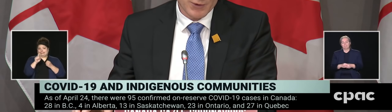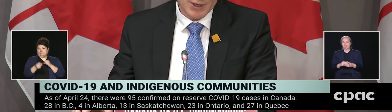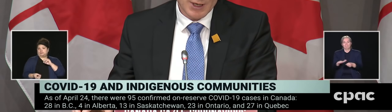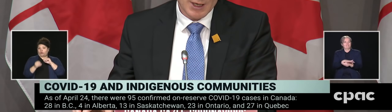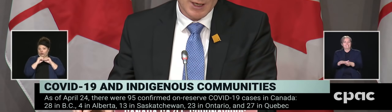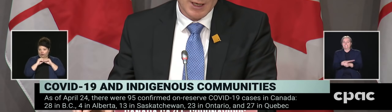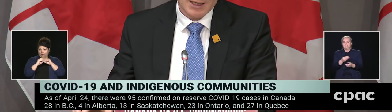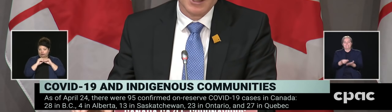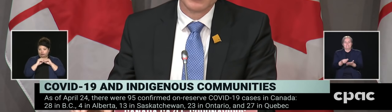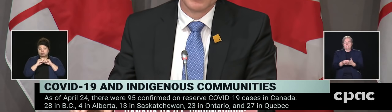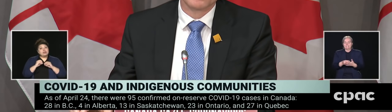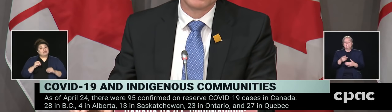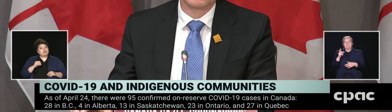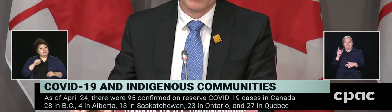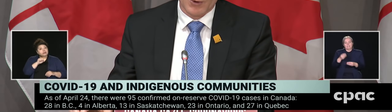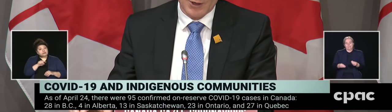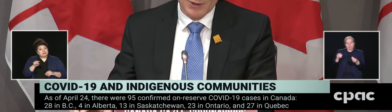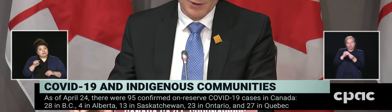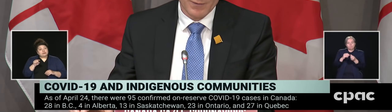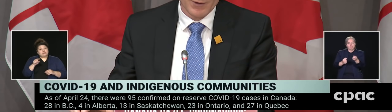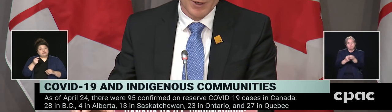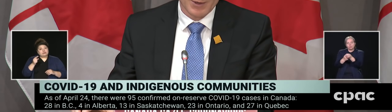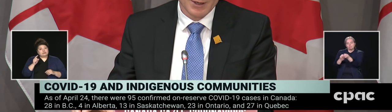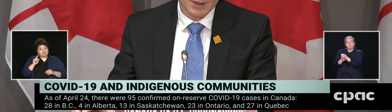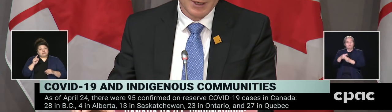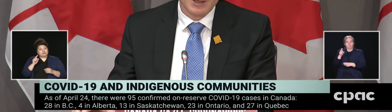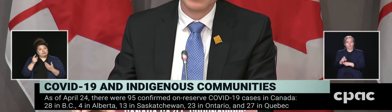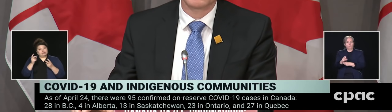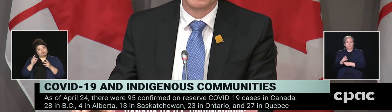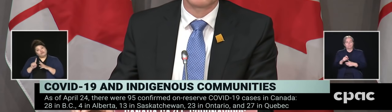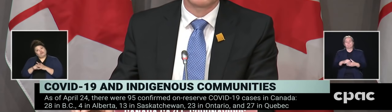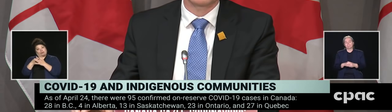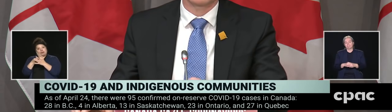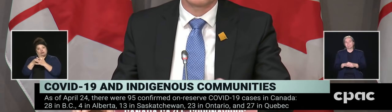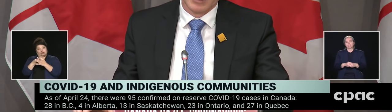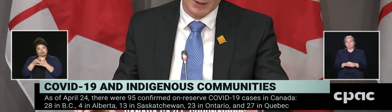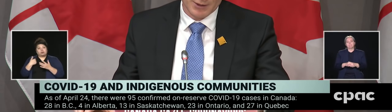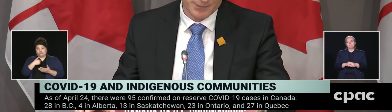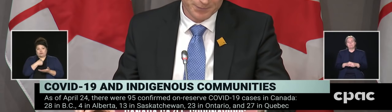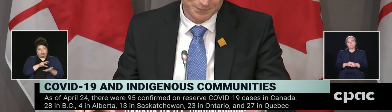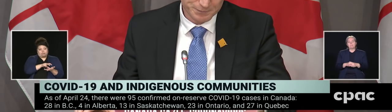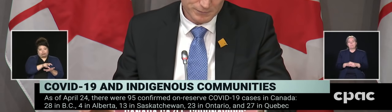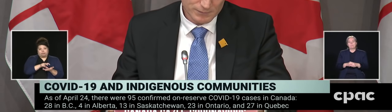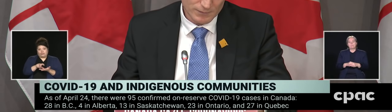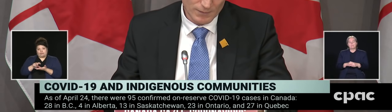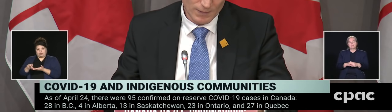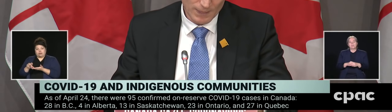be viewed as the start of our support for urban Indigenous populations in particular.